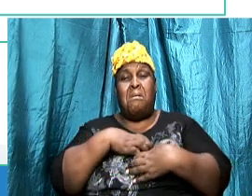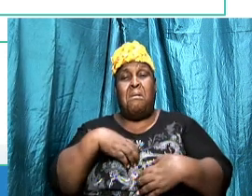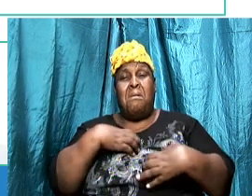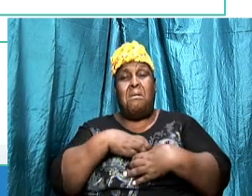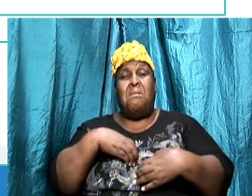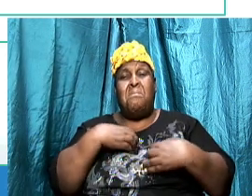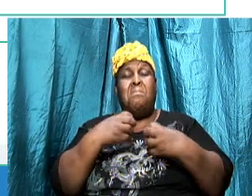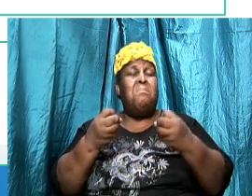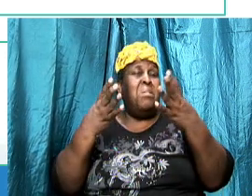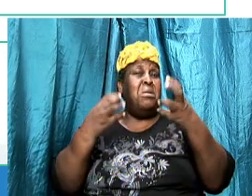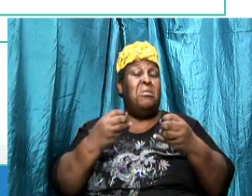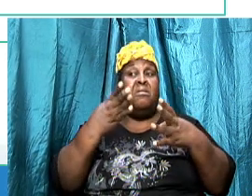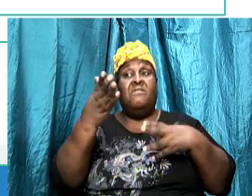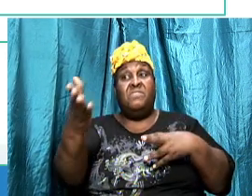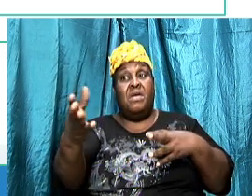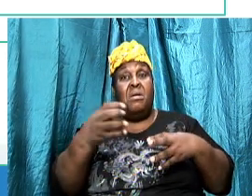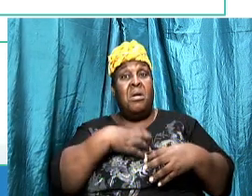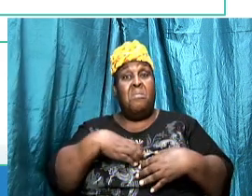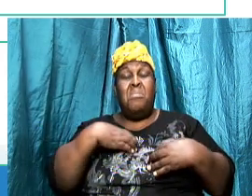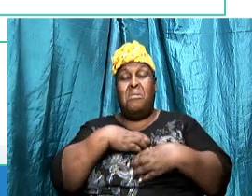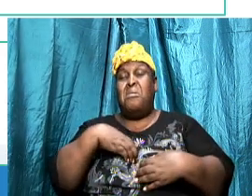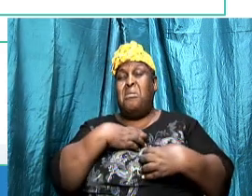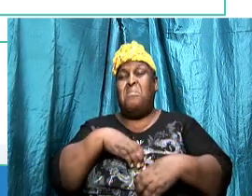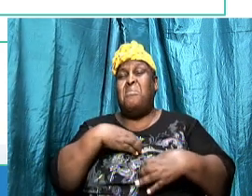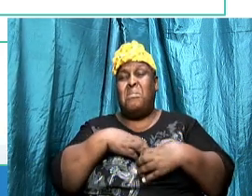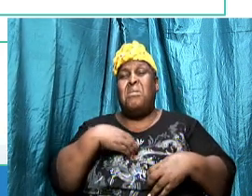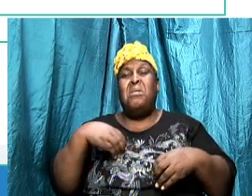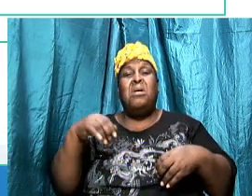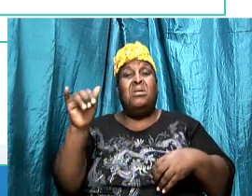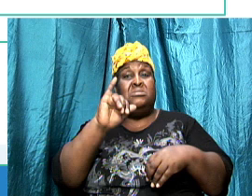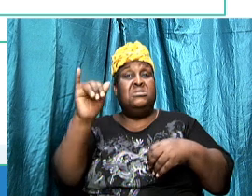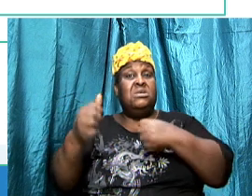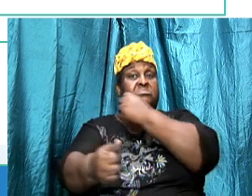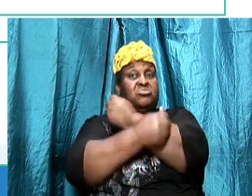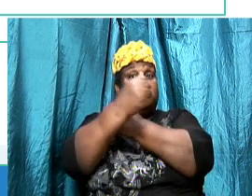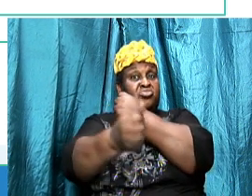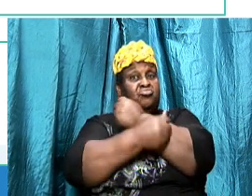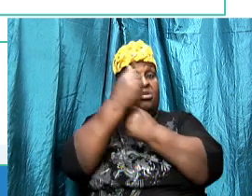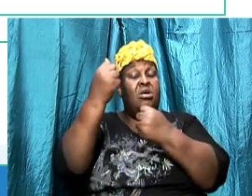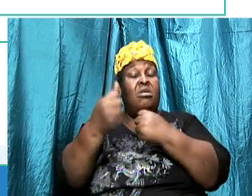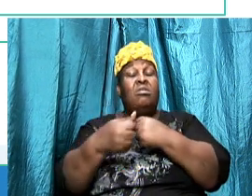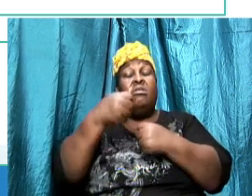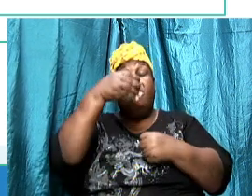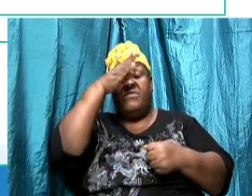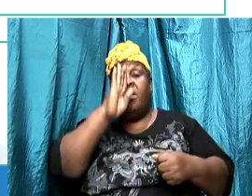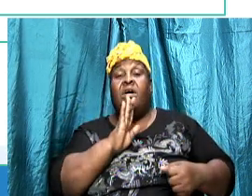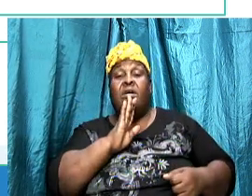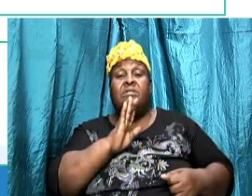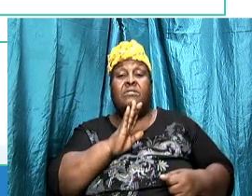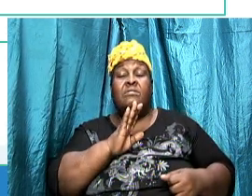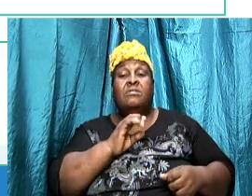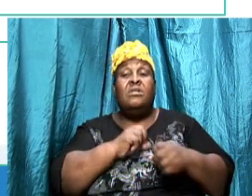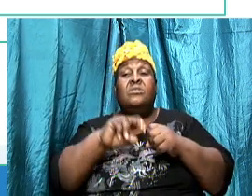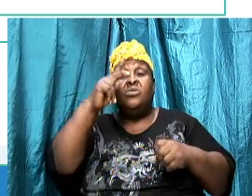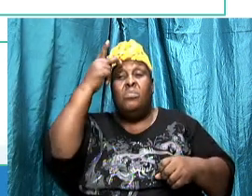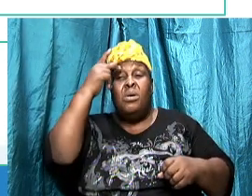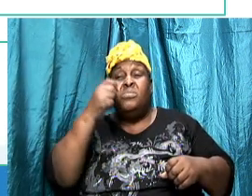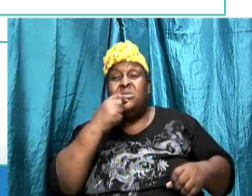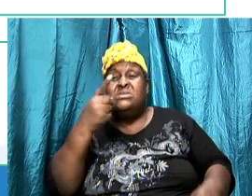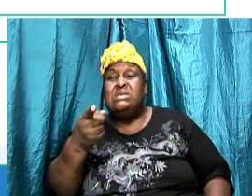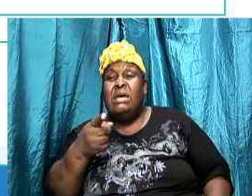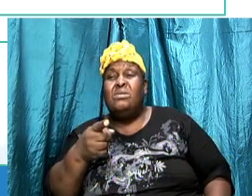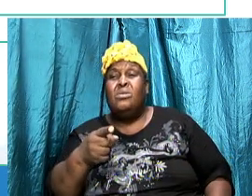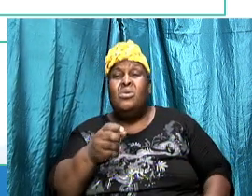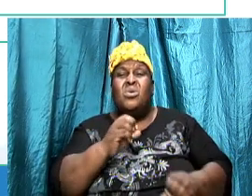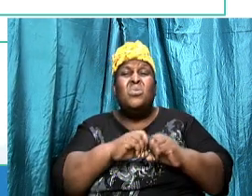murmur, because many of them murmured and were also destroyed of God. And so Paul was saying that